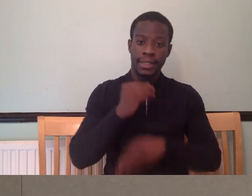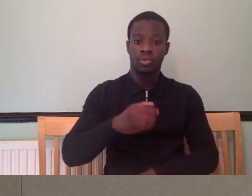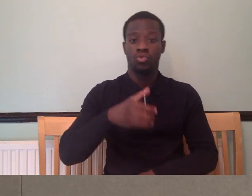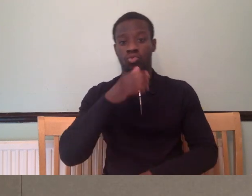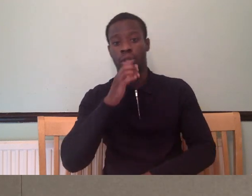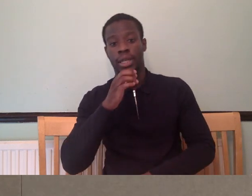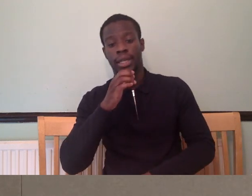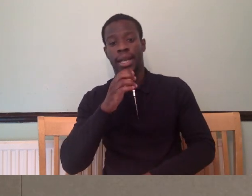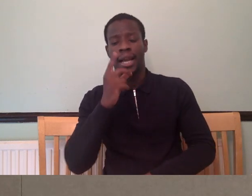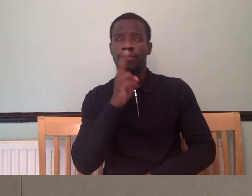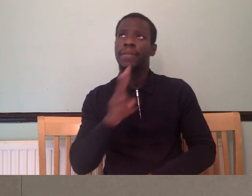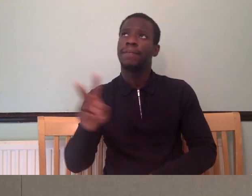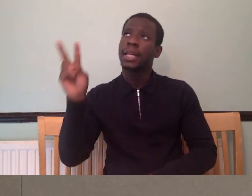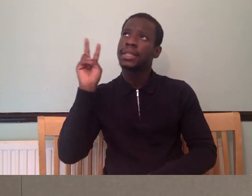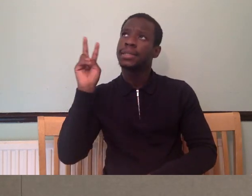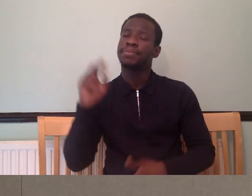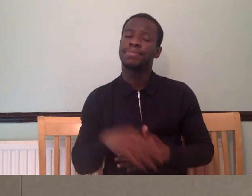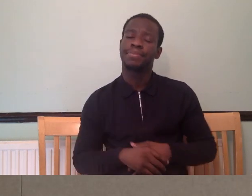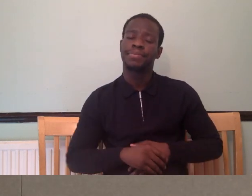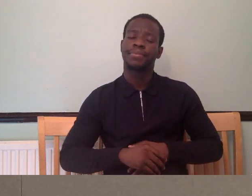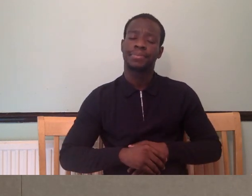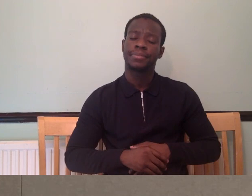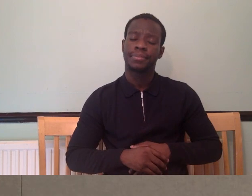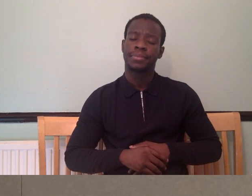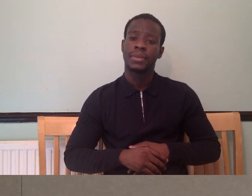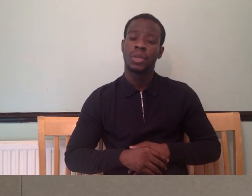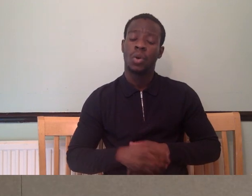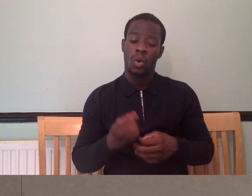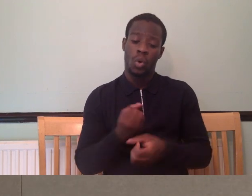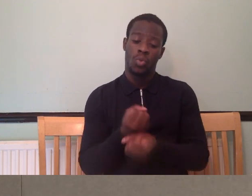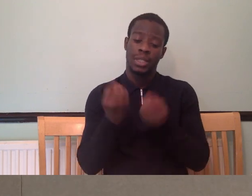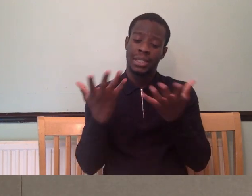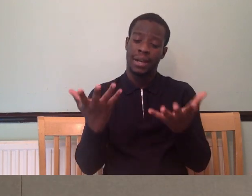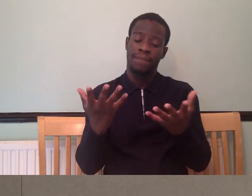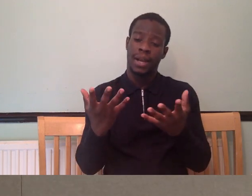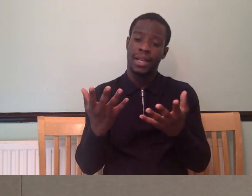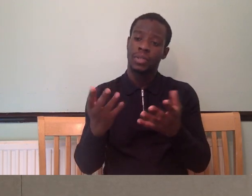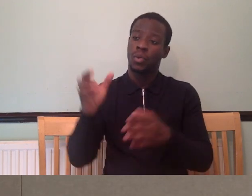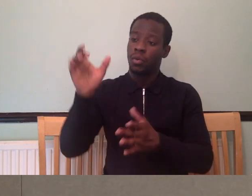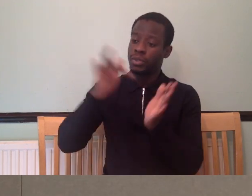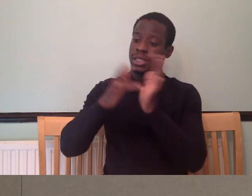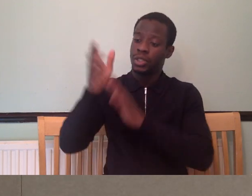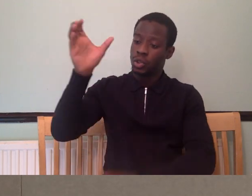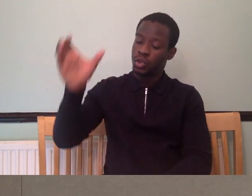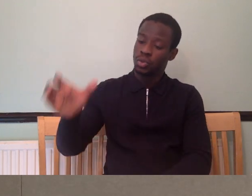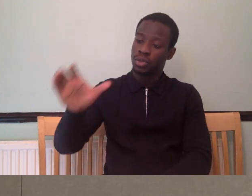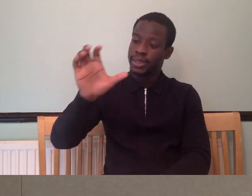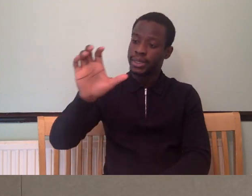drinking, and reflecting on the sacrifice of Christ for us.